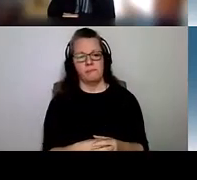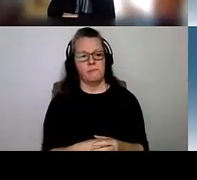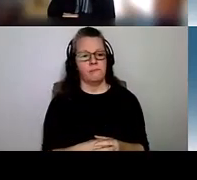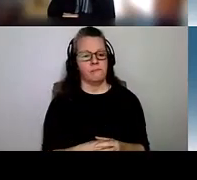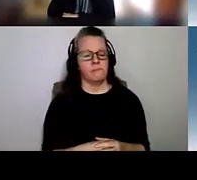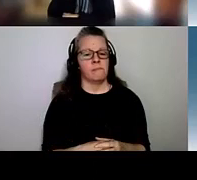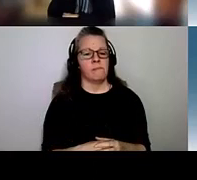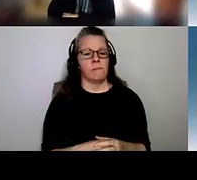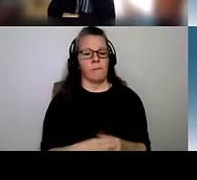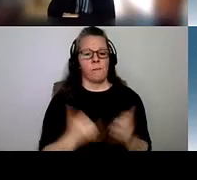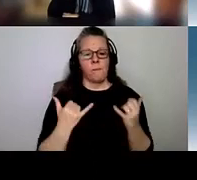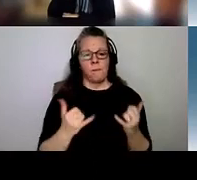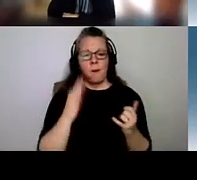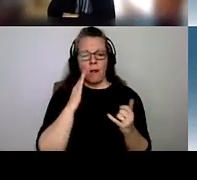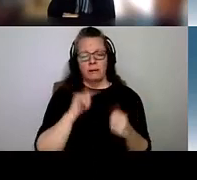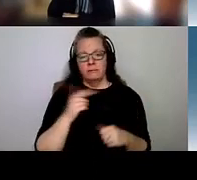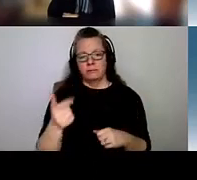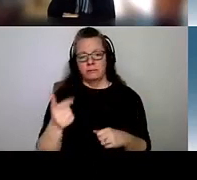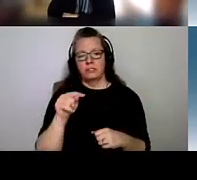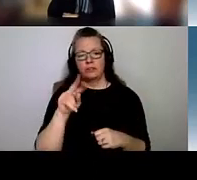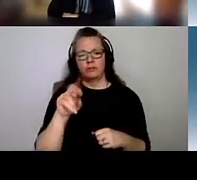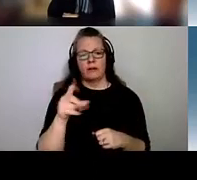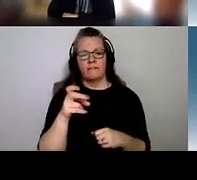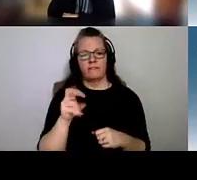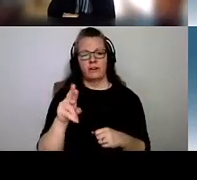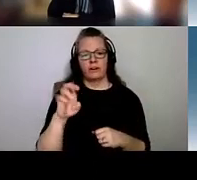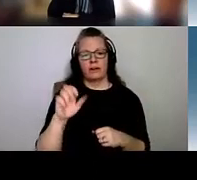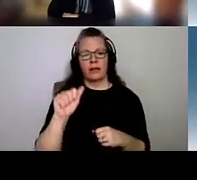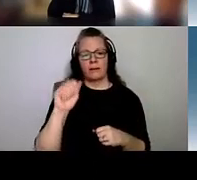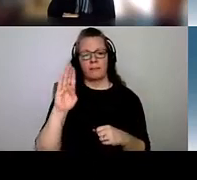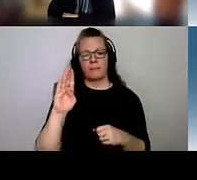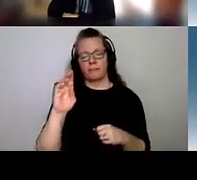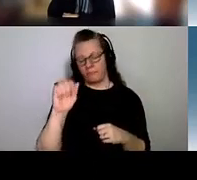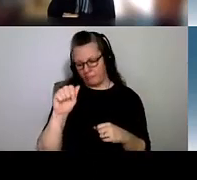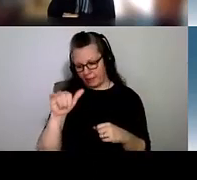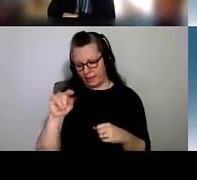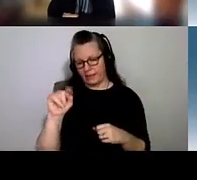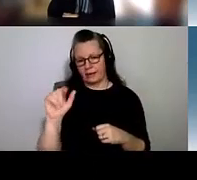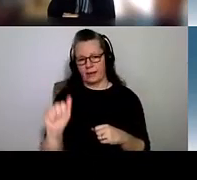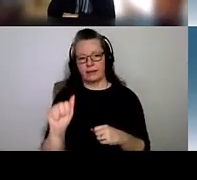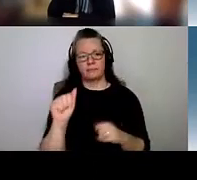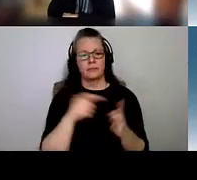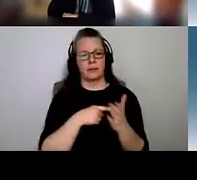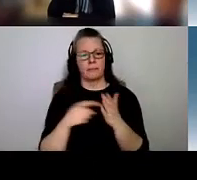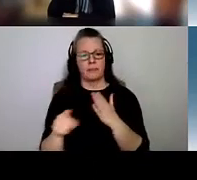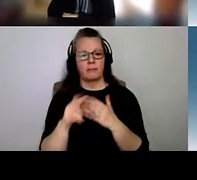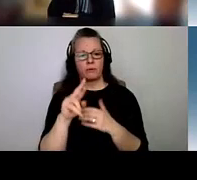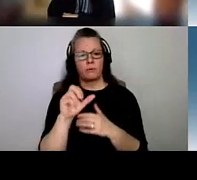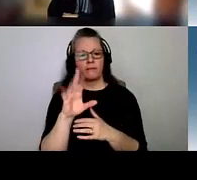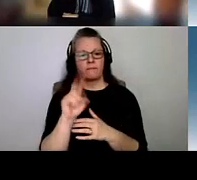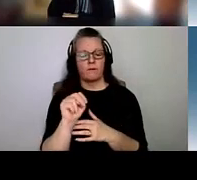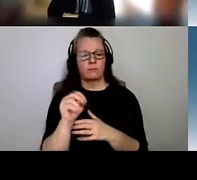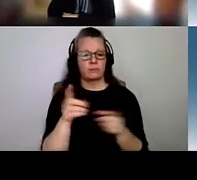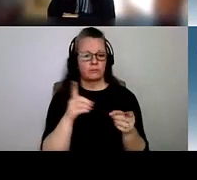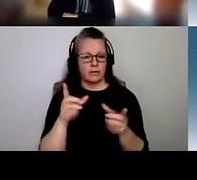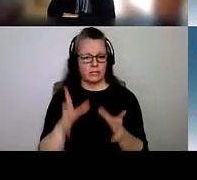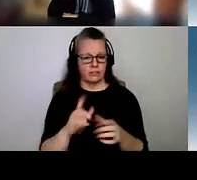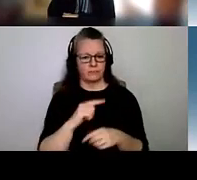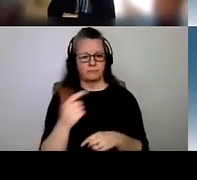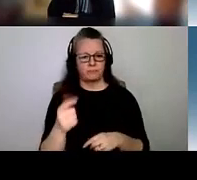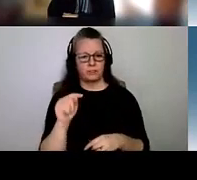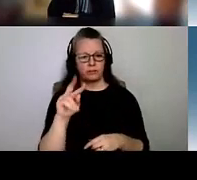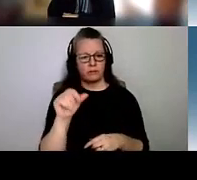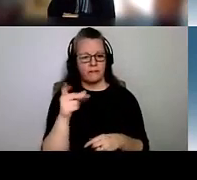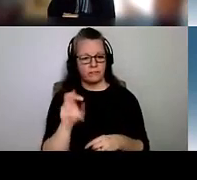I'm going to hand off to Trevor Abeyta, who's our Payment Reform Division Director. Over to you, Trevor. Thank you so